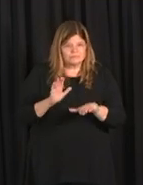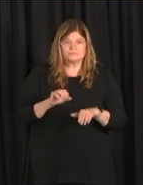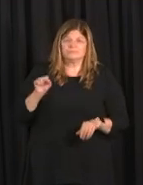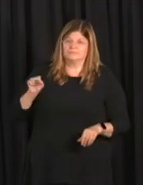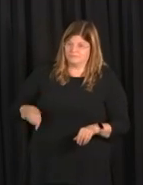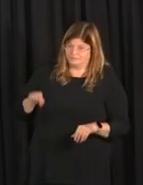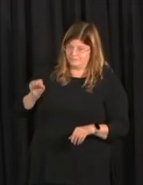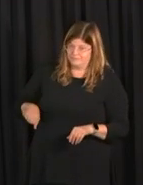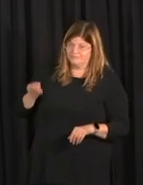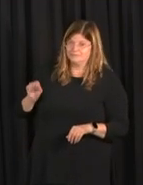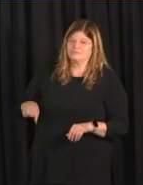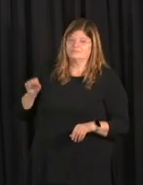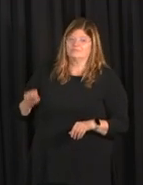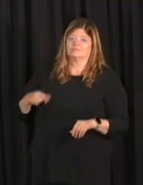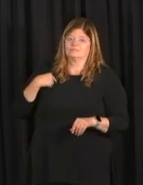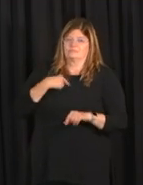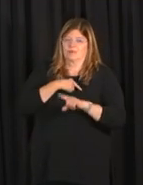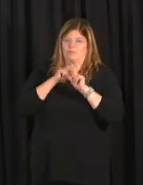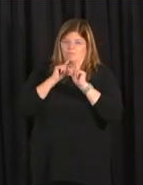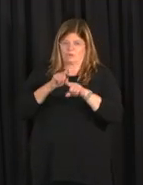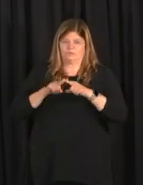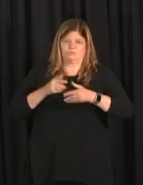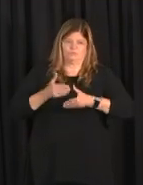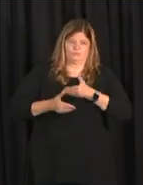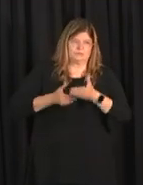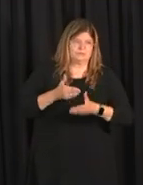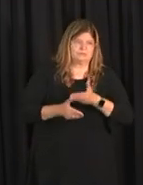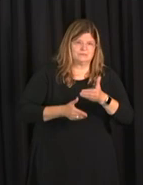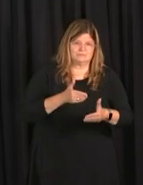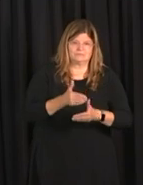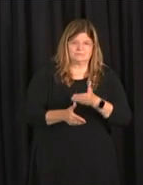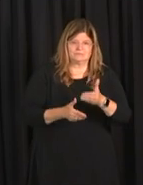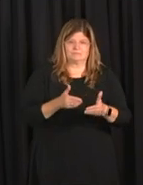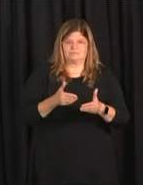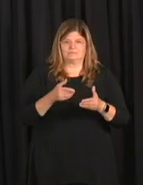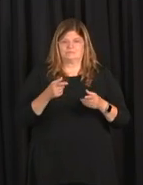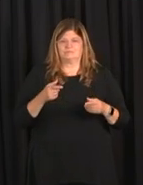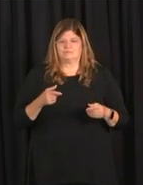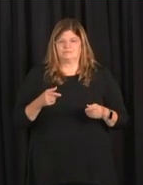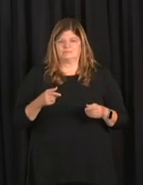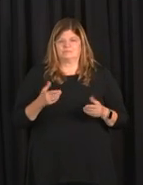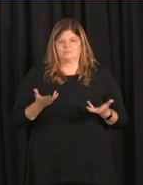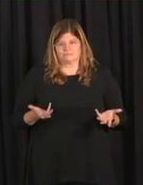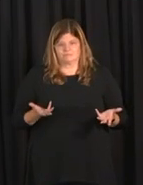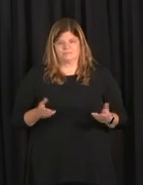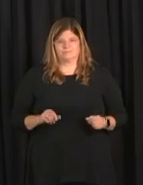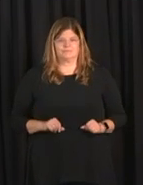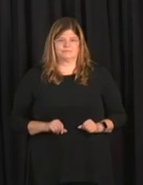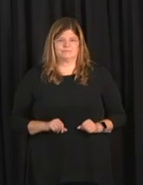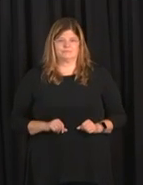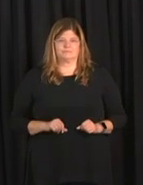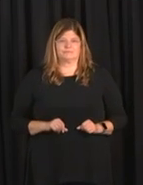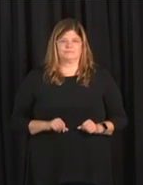Yes, and as we reported, the process, the way it works now, James, is that it is